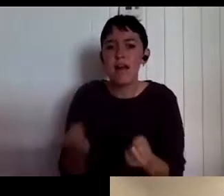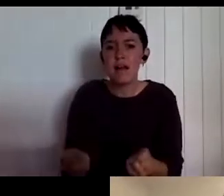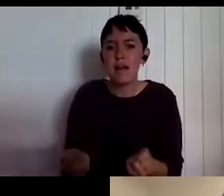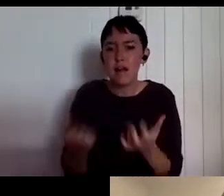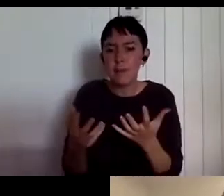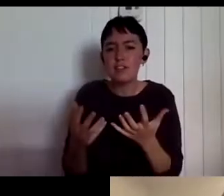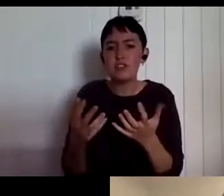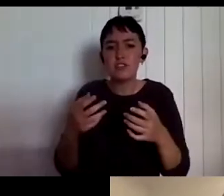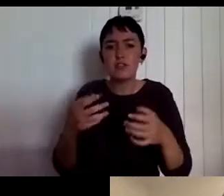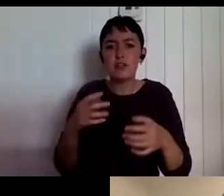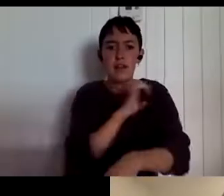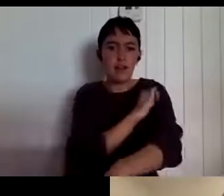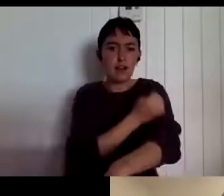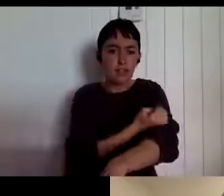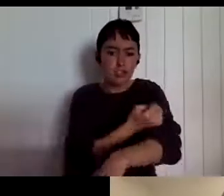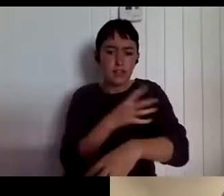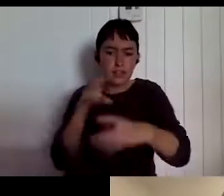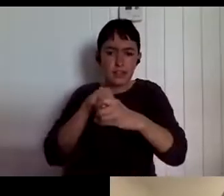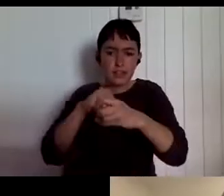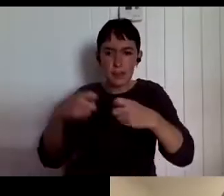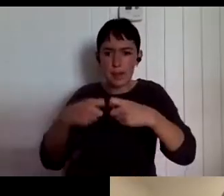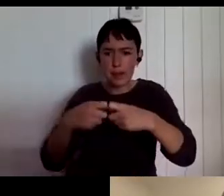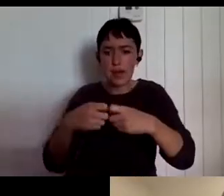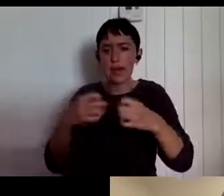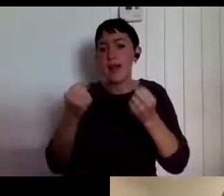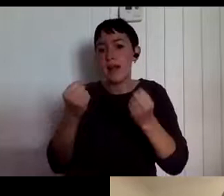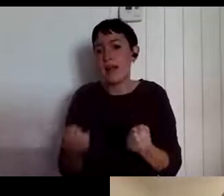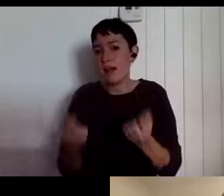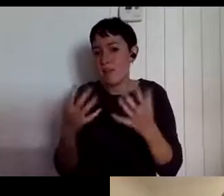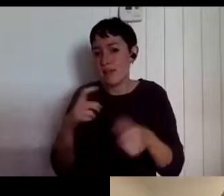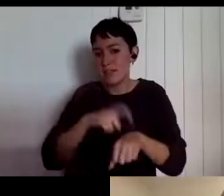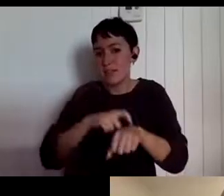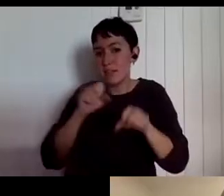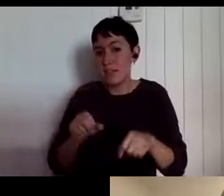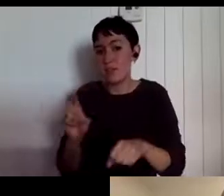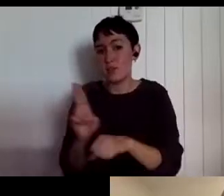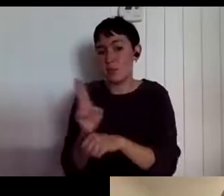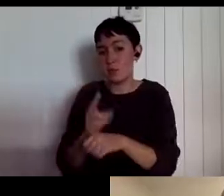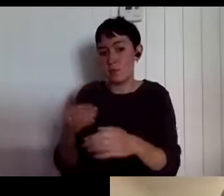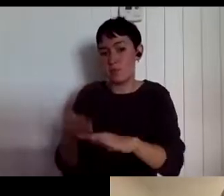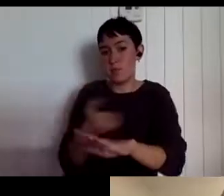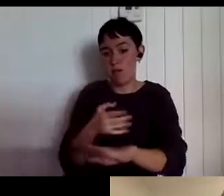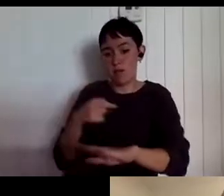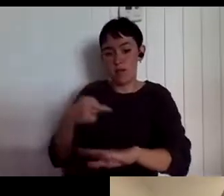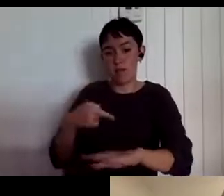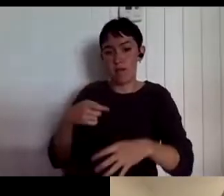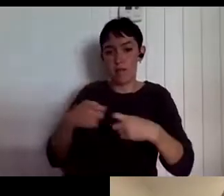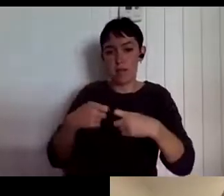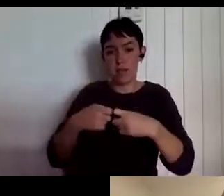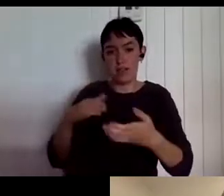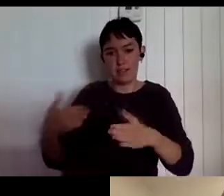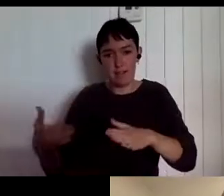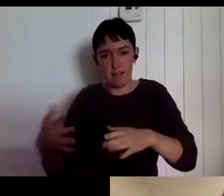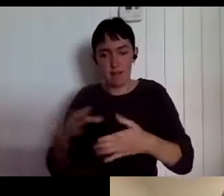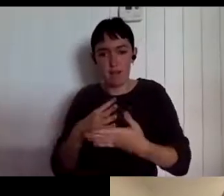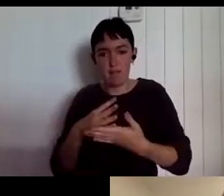times you can use it before it is dead. And so I know, Miguel, you mentioned that one of your goals is to make them longer live, but like, what has happened